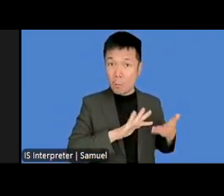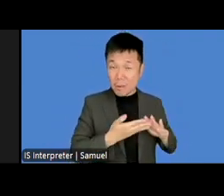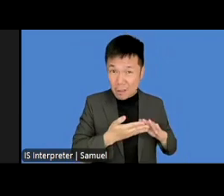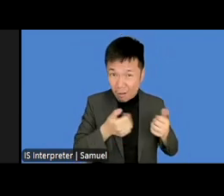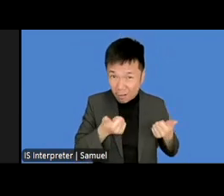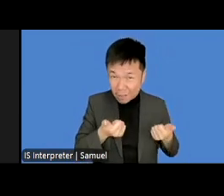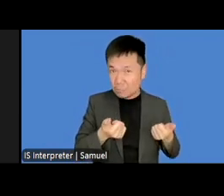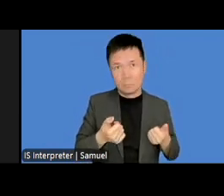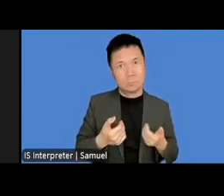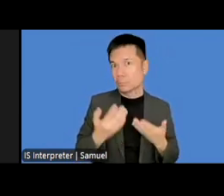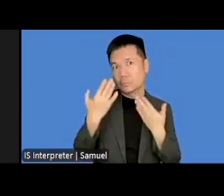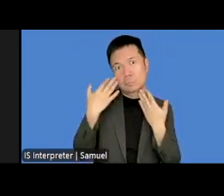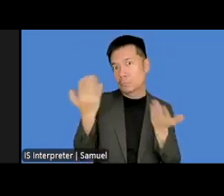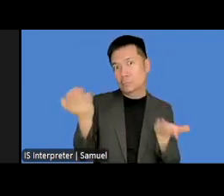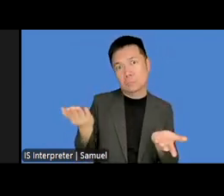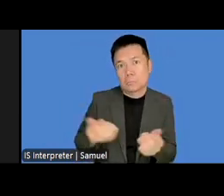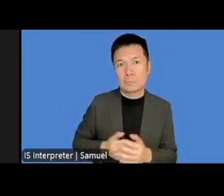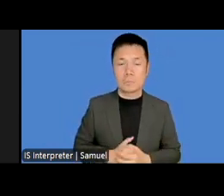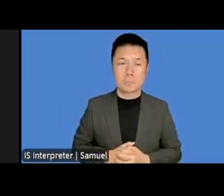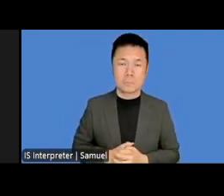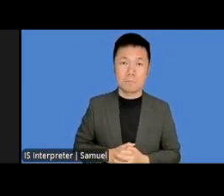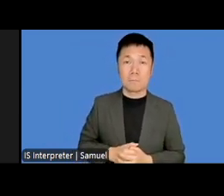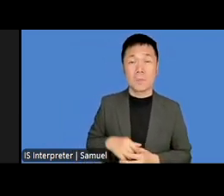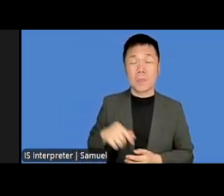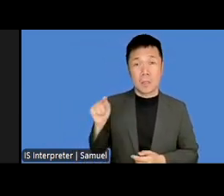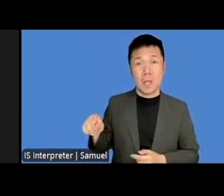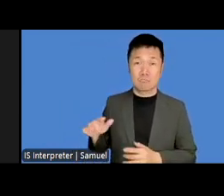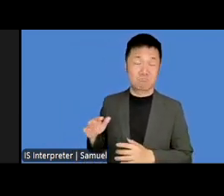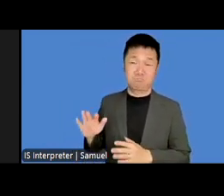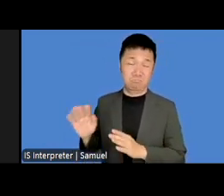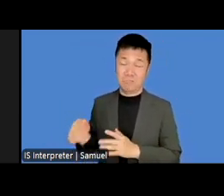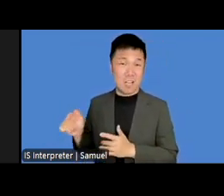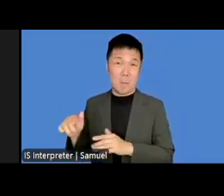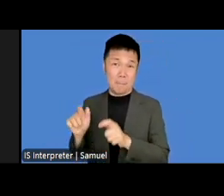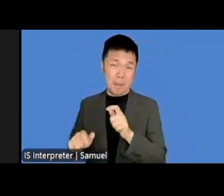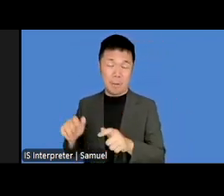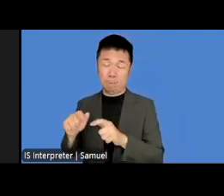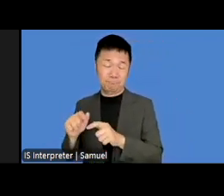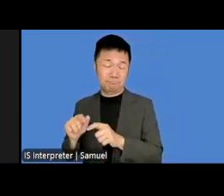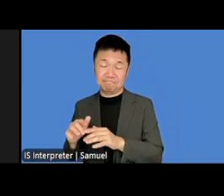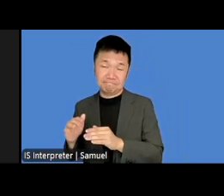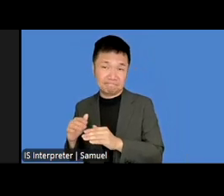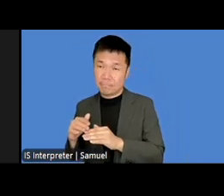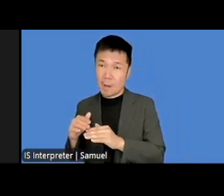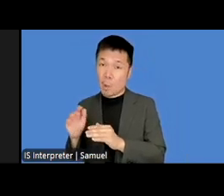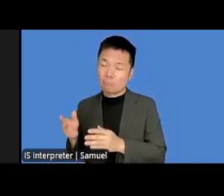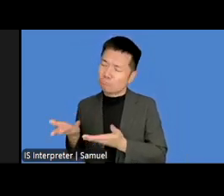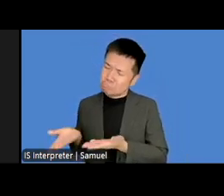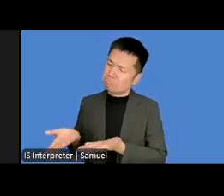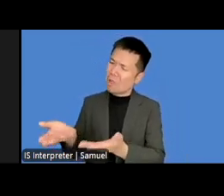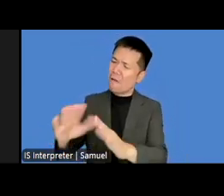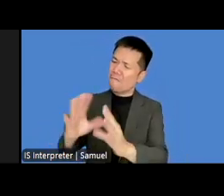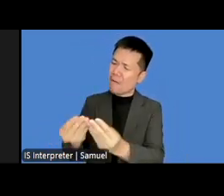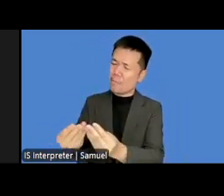be taken back to, that is, from the shelters back to the community, including whether their families were ready to take them back and care for